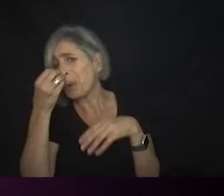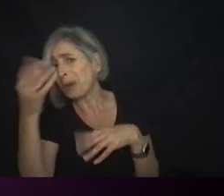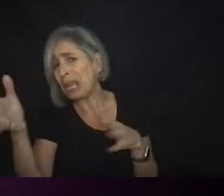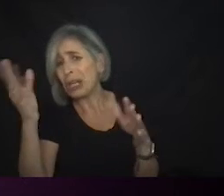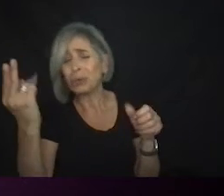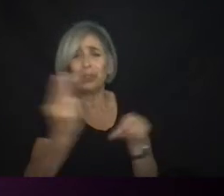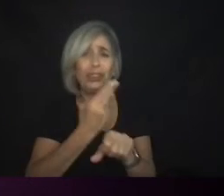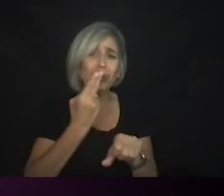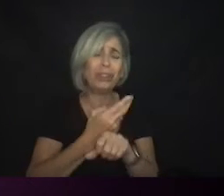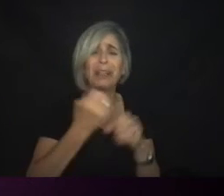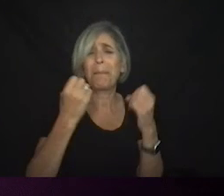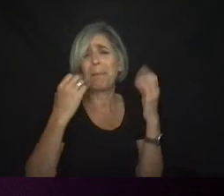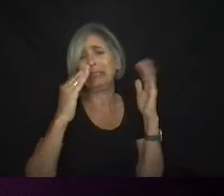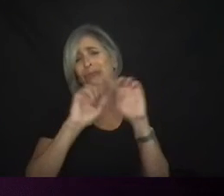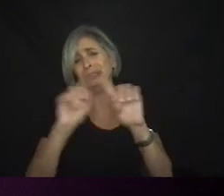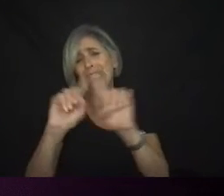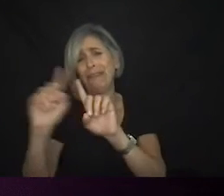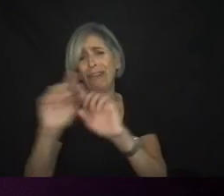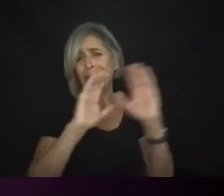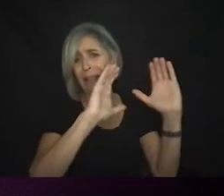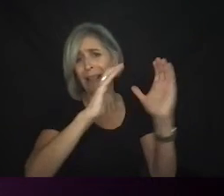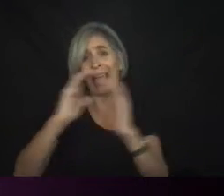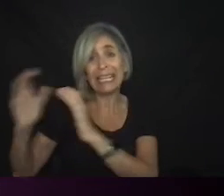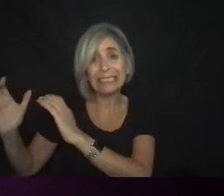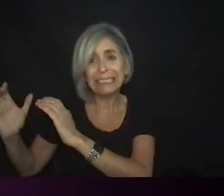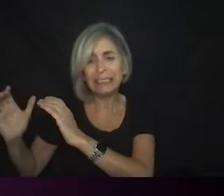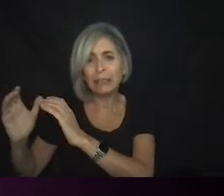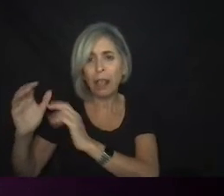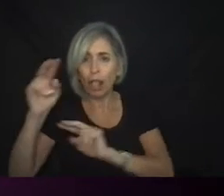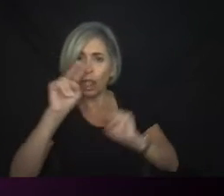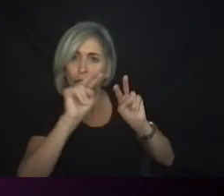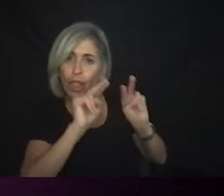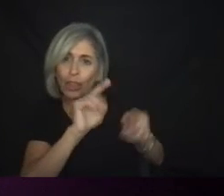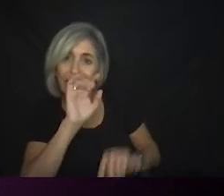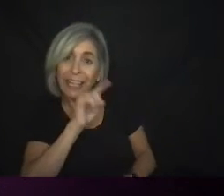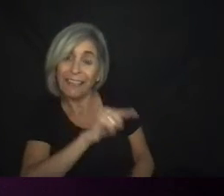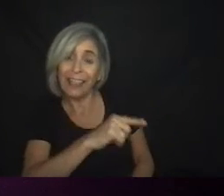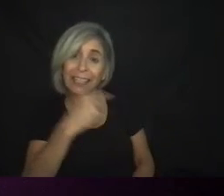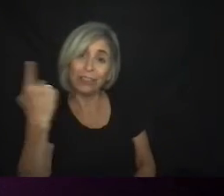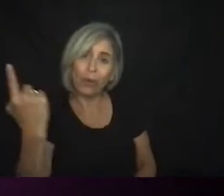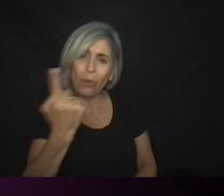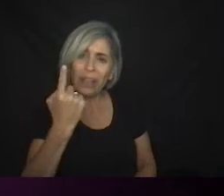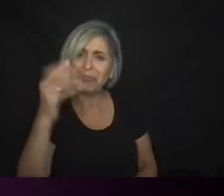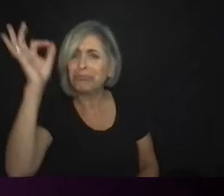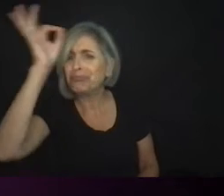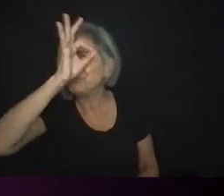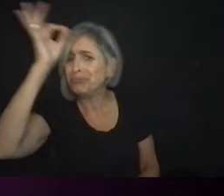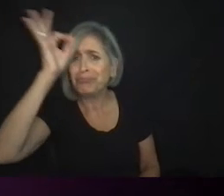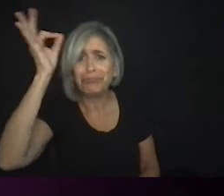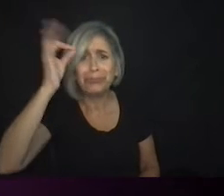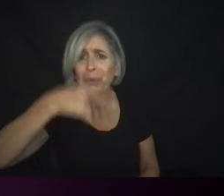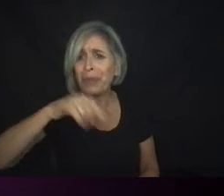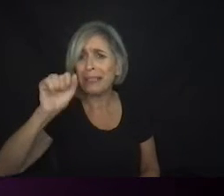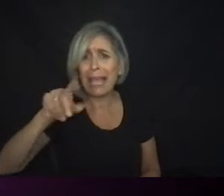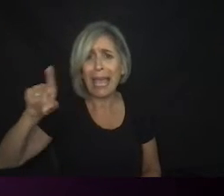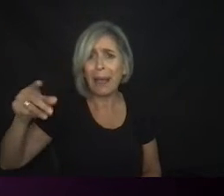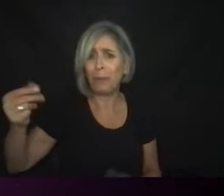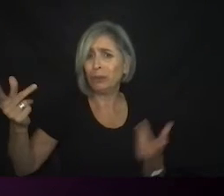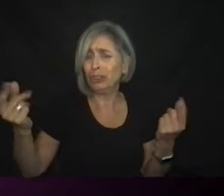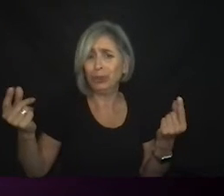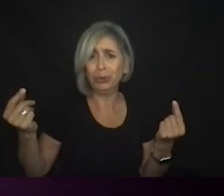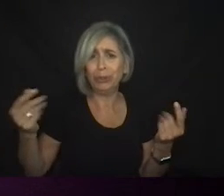bunch of classes, and just by looking at this, I have no idea what this app does. I have no idea